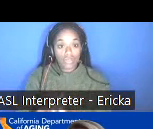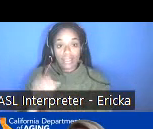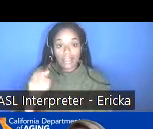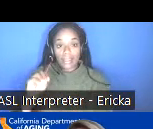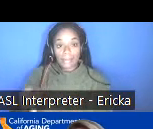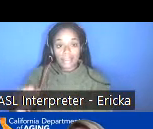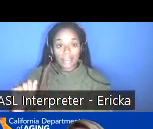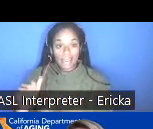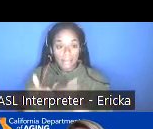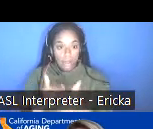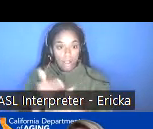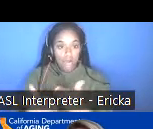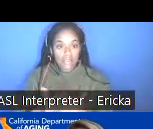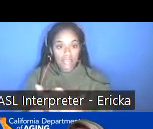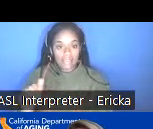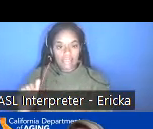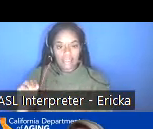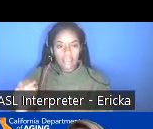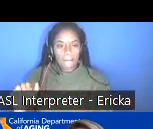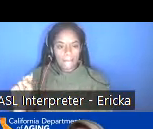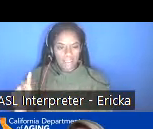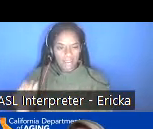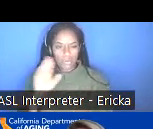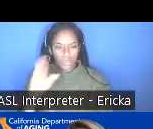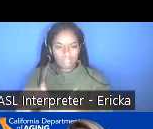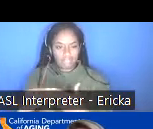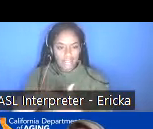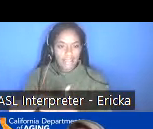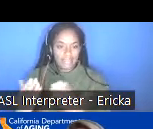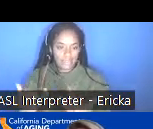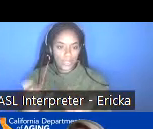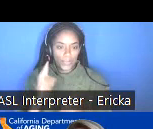that Amanda Lawrence will walk through today. Next slide, please.